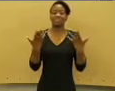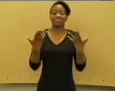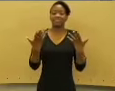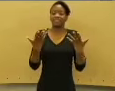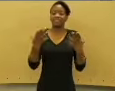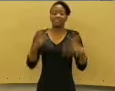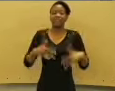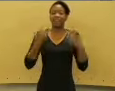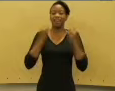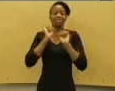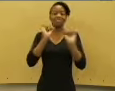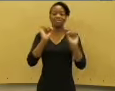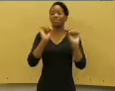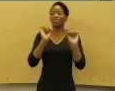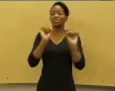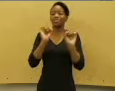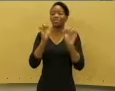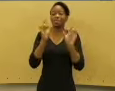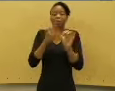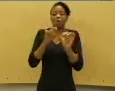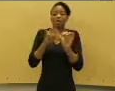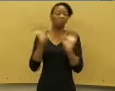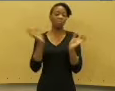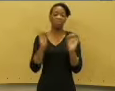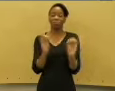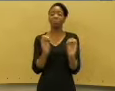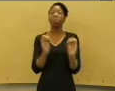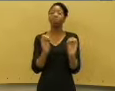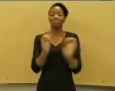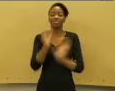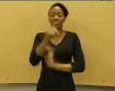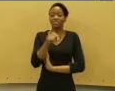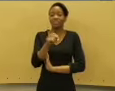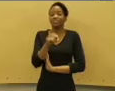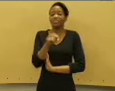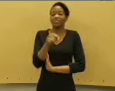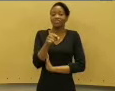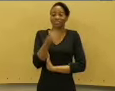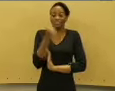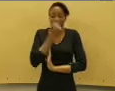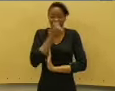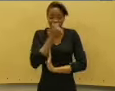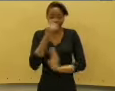of your life, because bad sex really sucks, you know. So, excuse me.